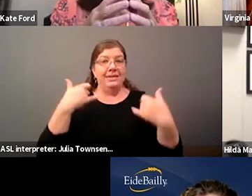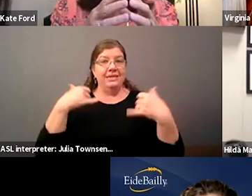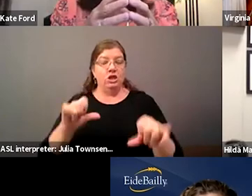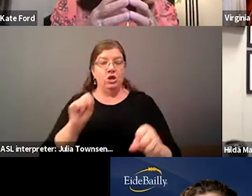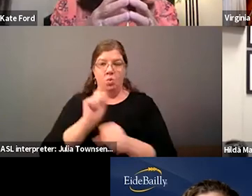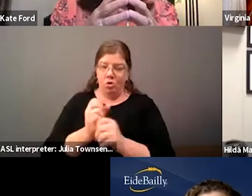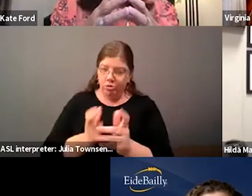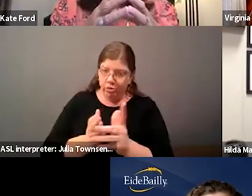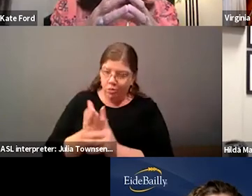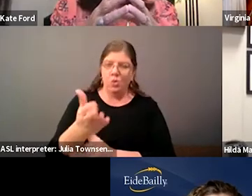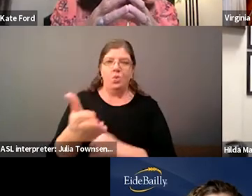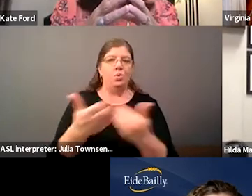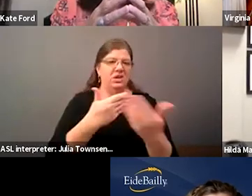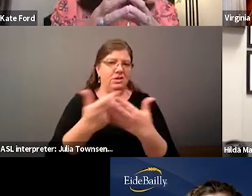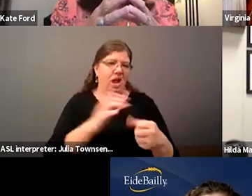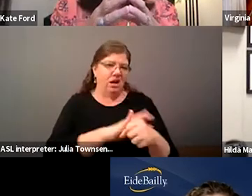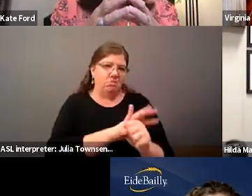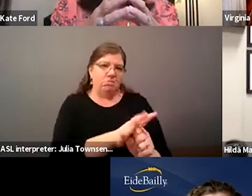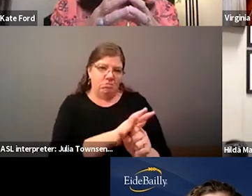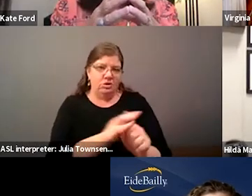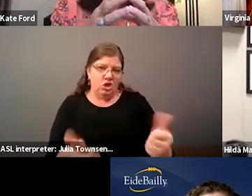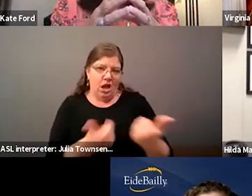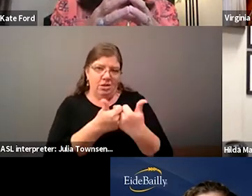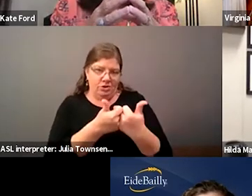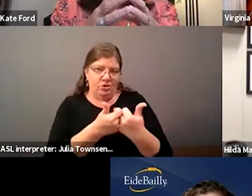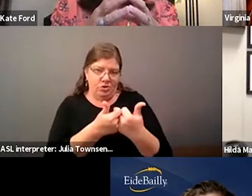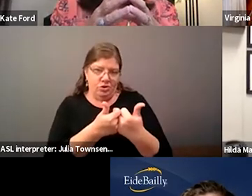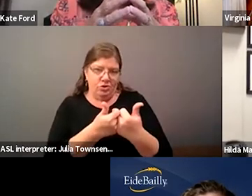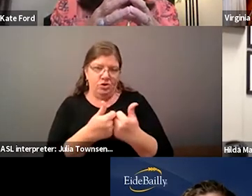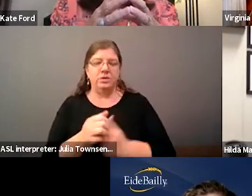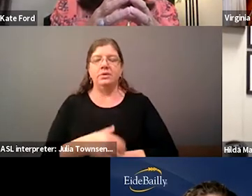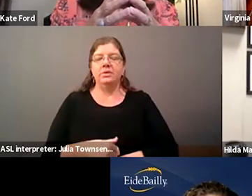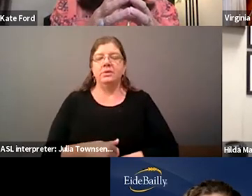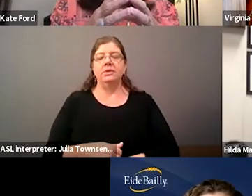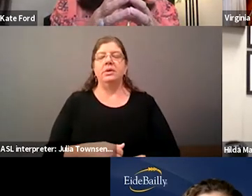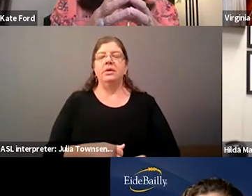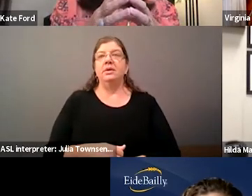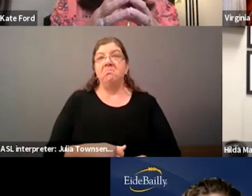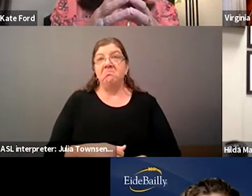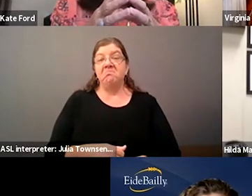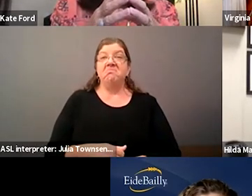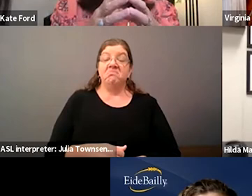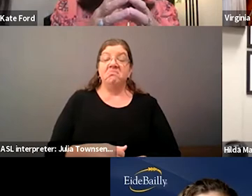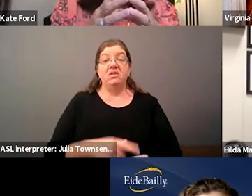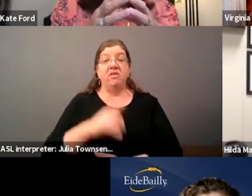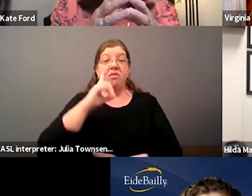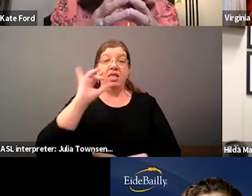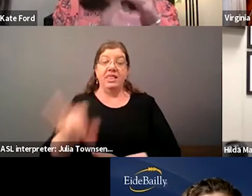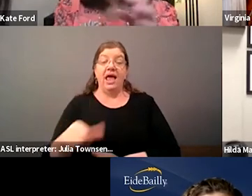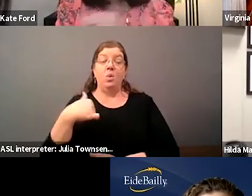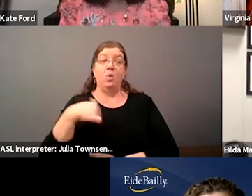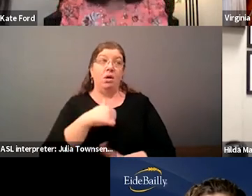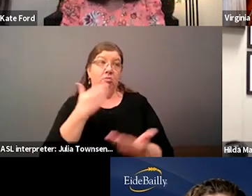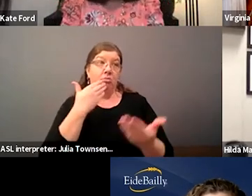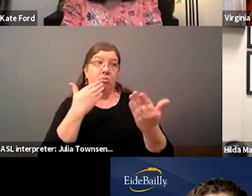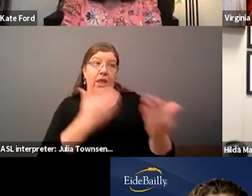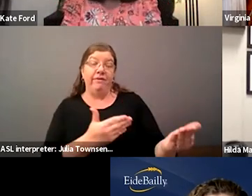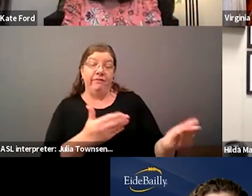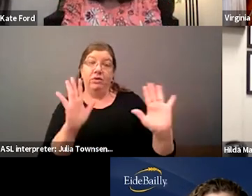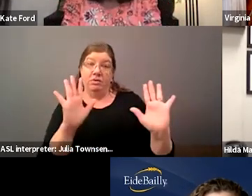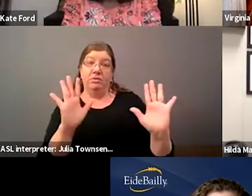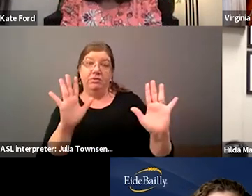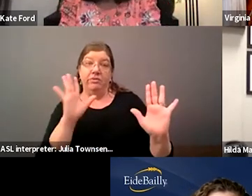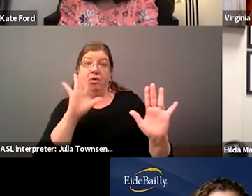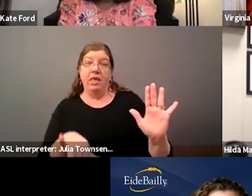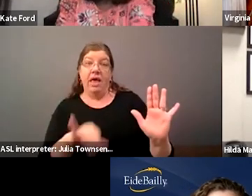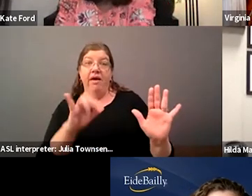through it despite um you know the challenges that kova brought but so for that actually you know we are very thankful for for the